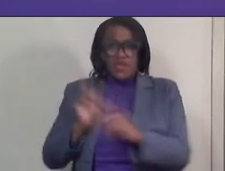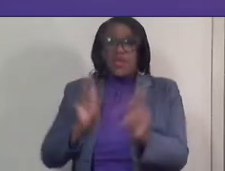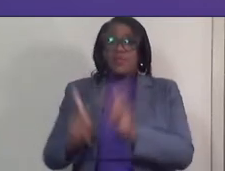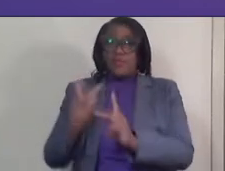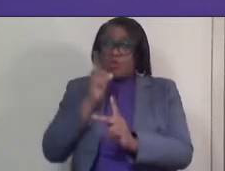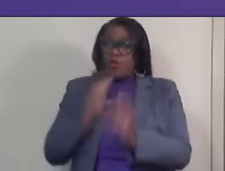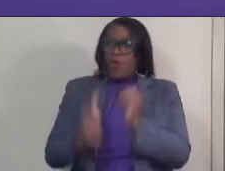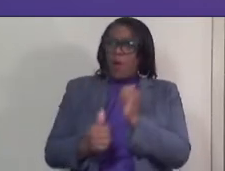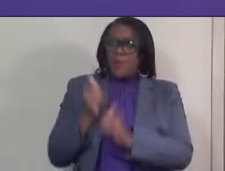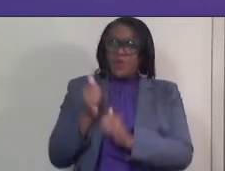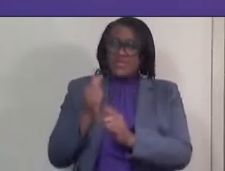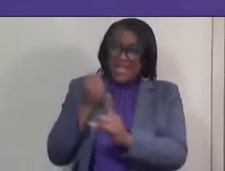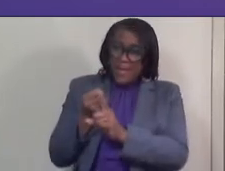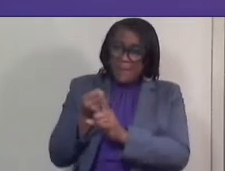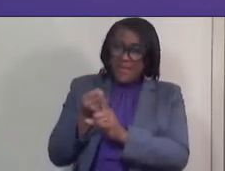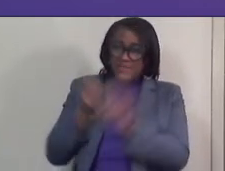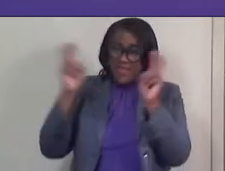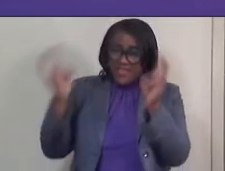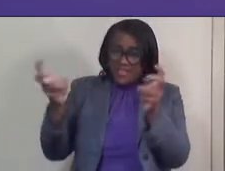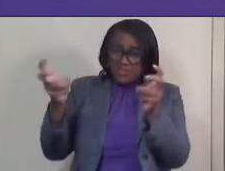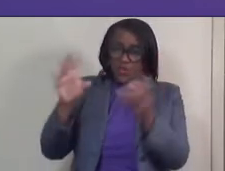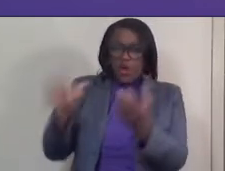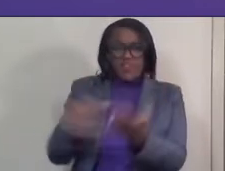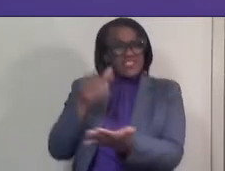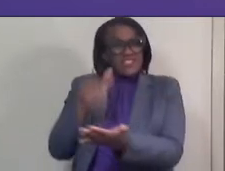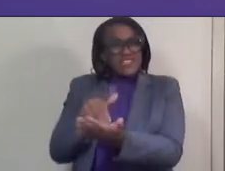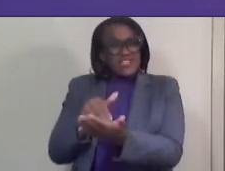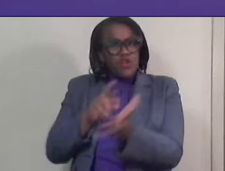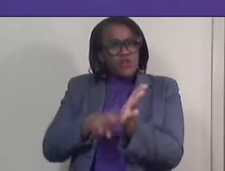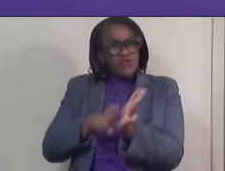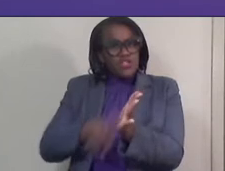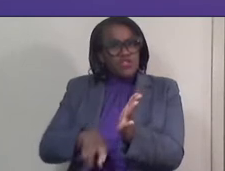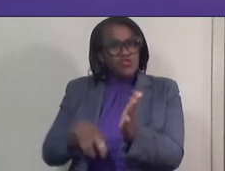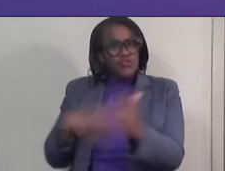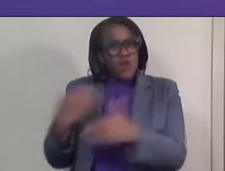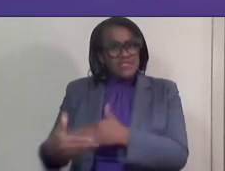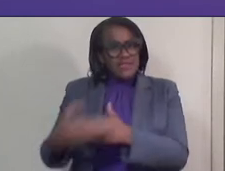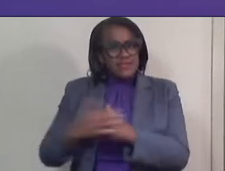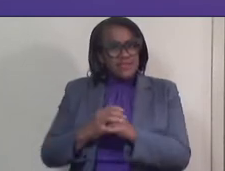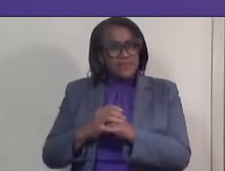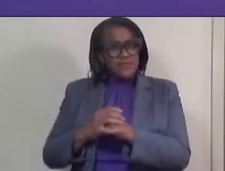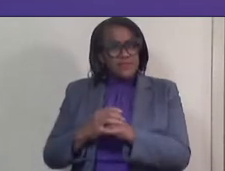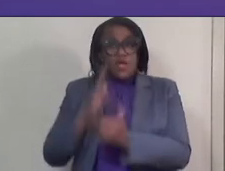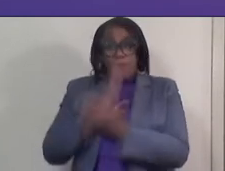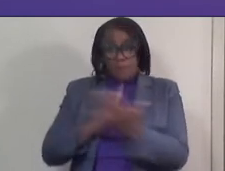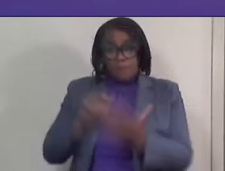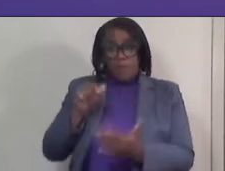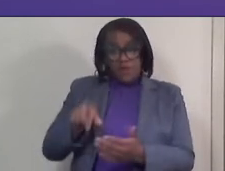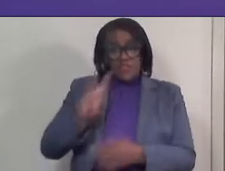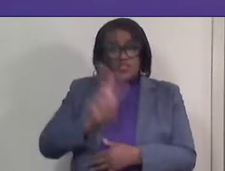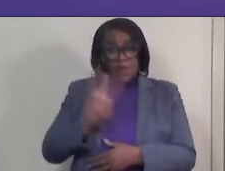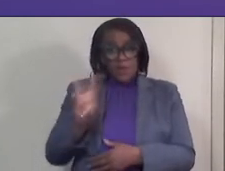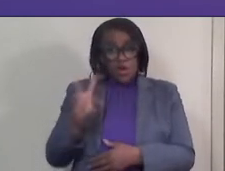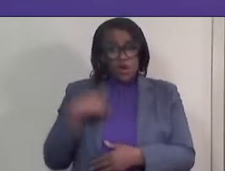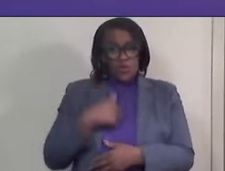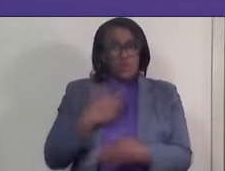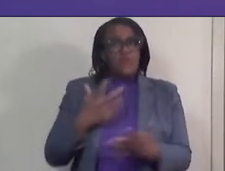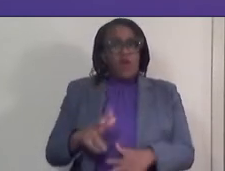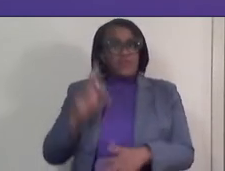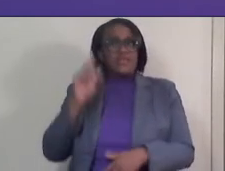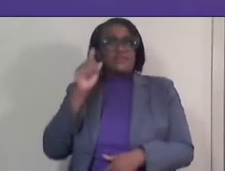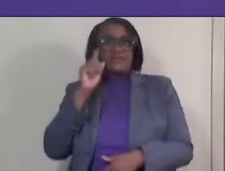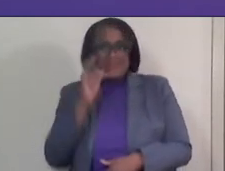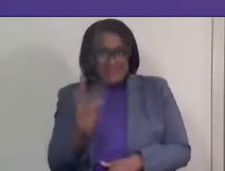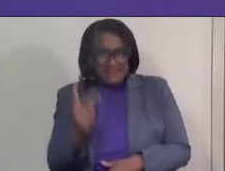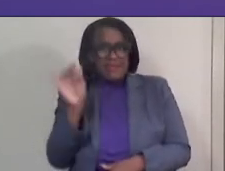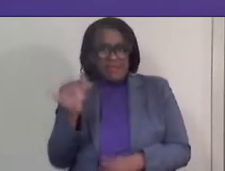impacted by the issue are at the center of the research process. And as part of this webinar series, we've heard that stated over and over